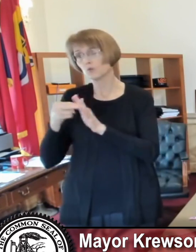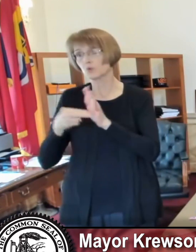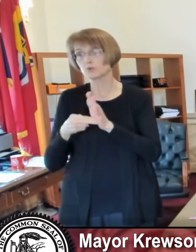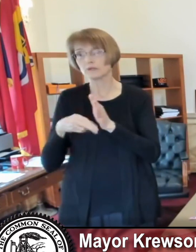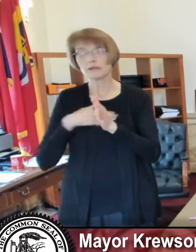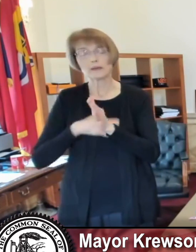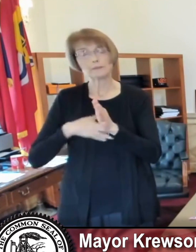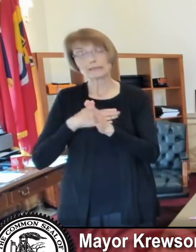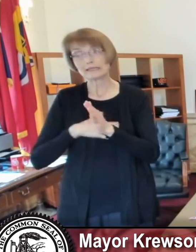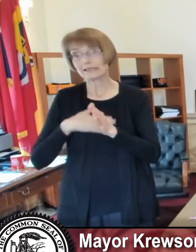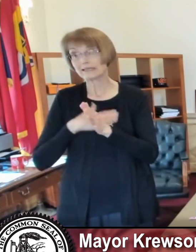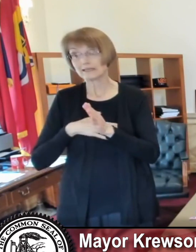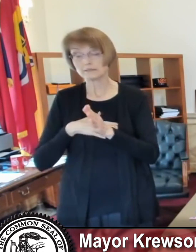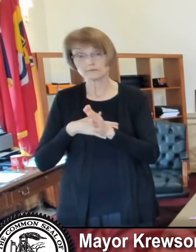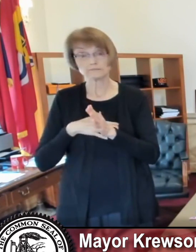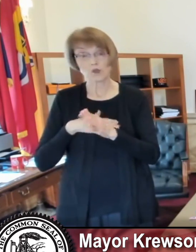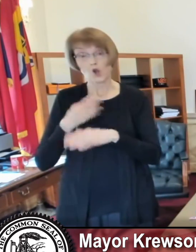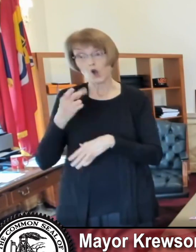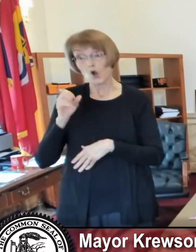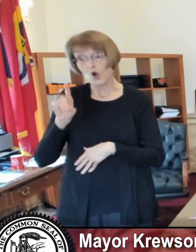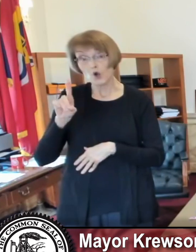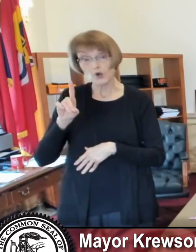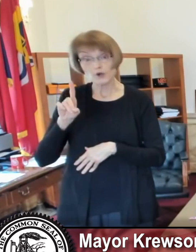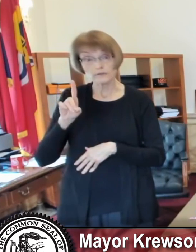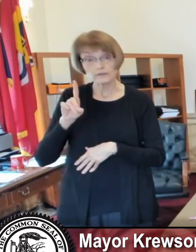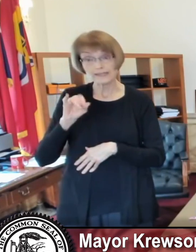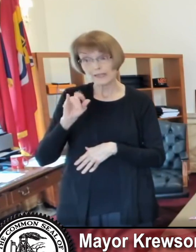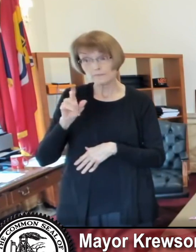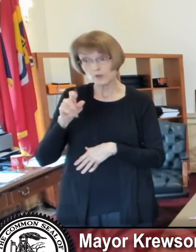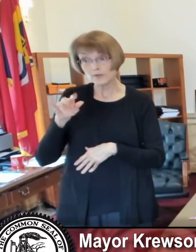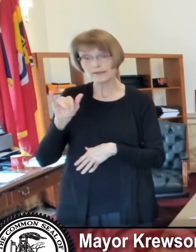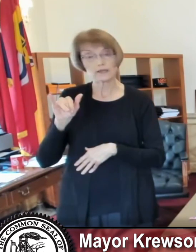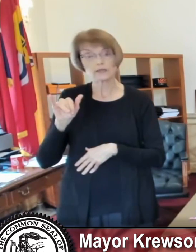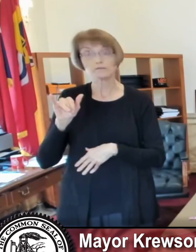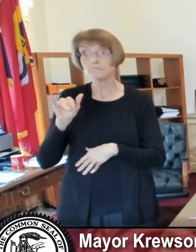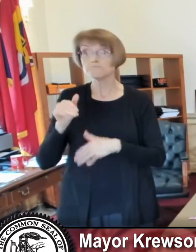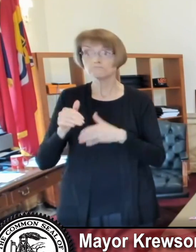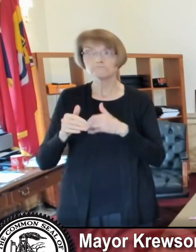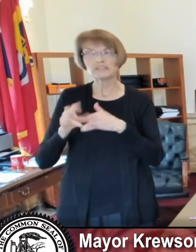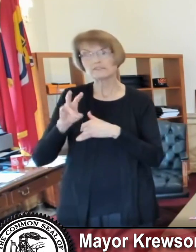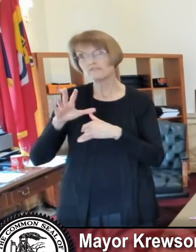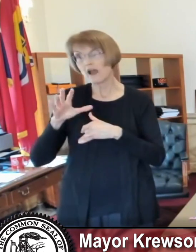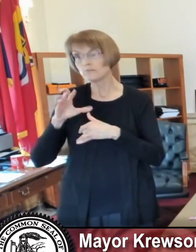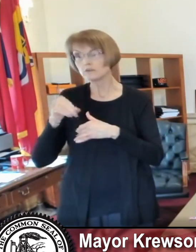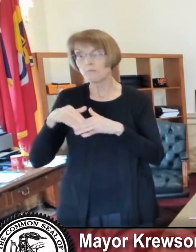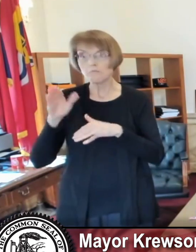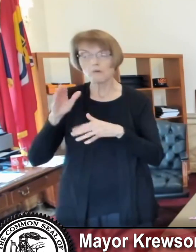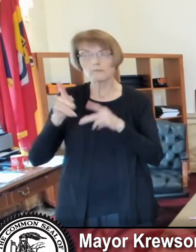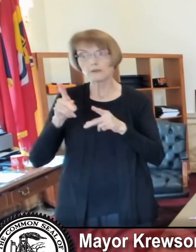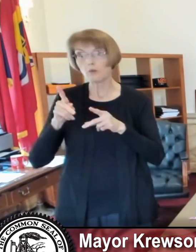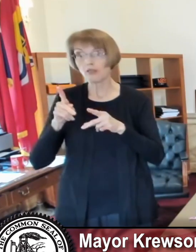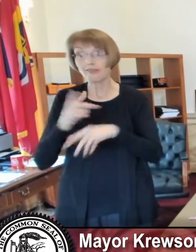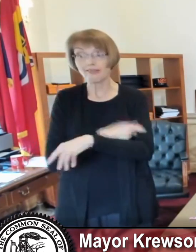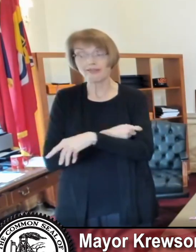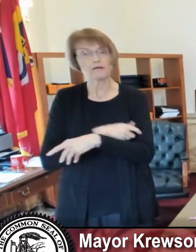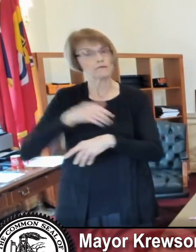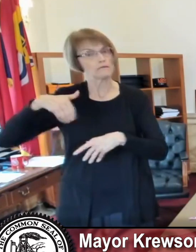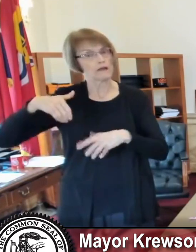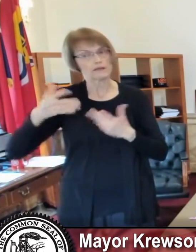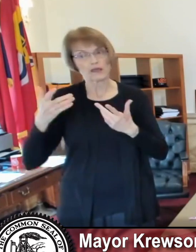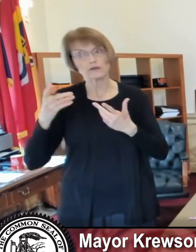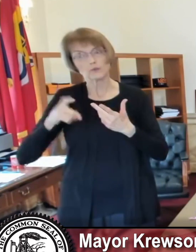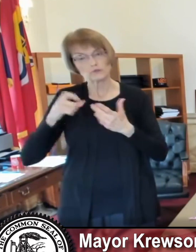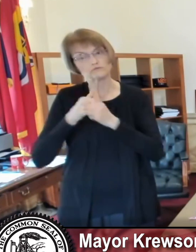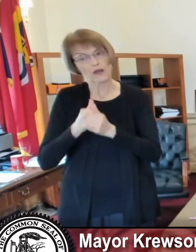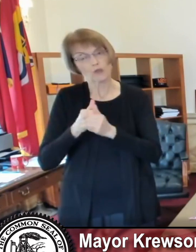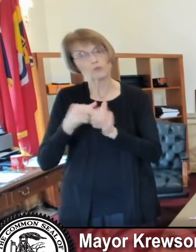our people are hurting, and you know, thankfully, President Biden signed it. I think it was last Thursday, so it's only